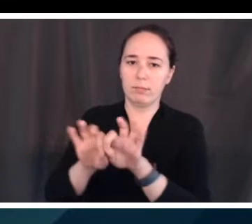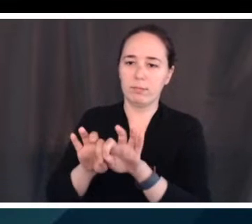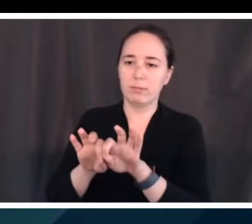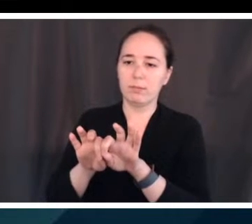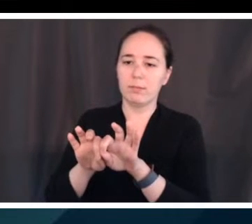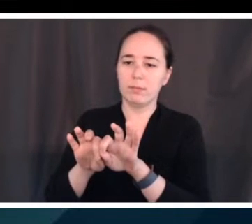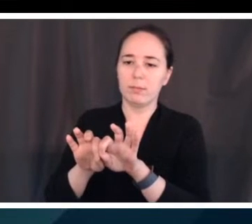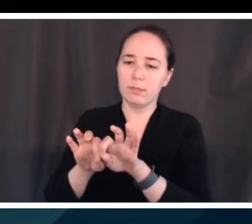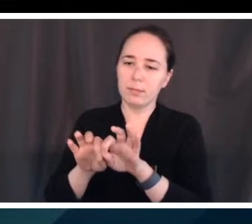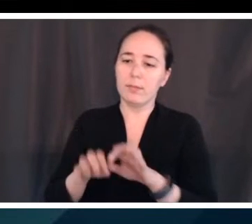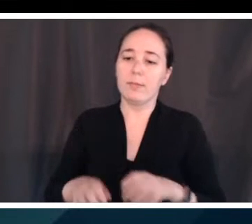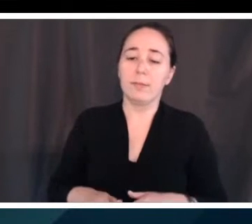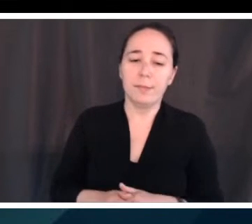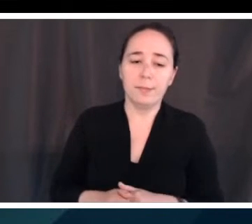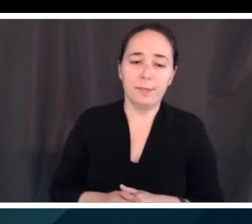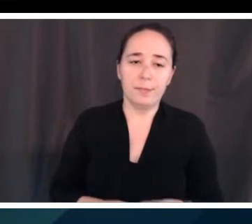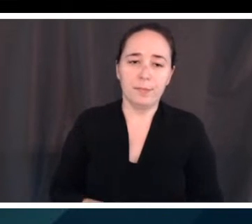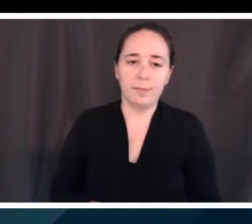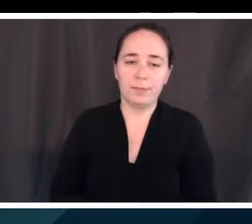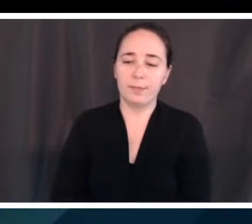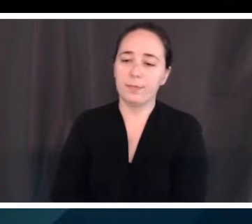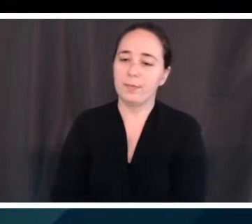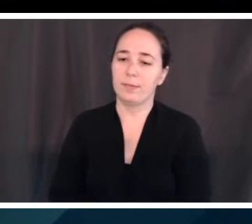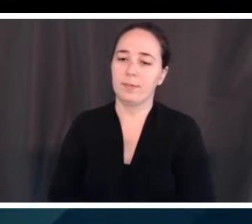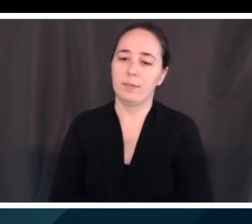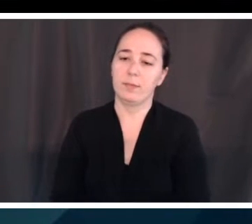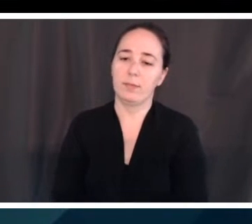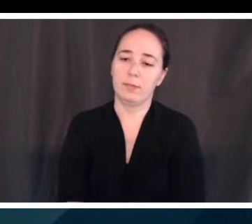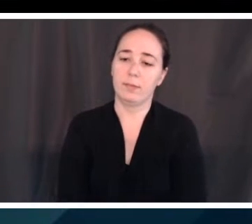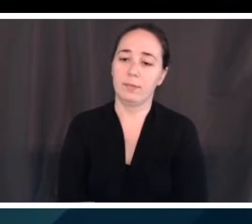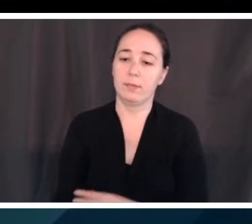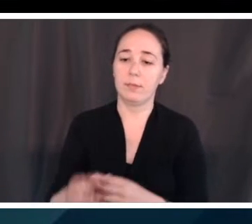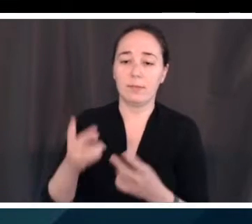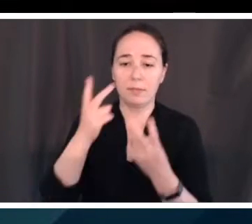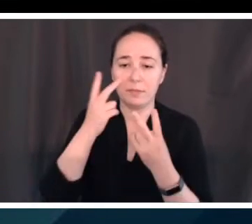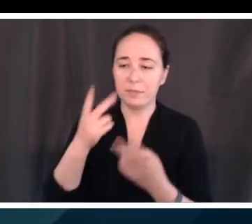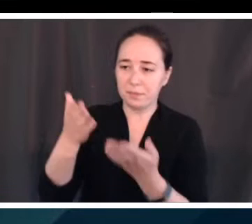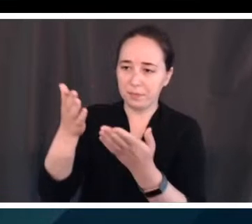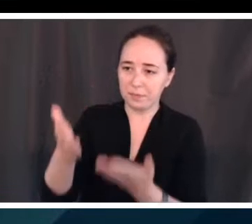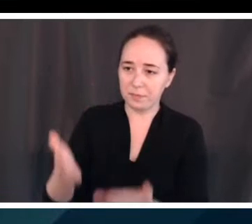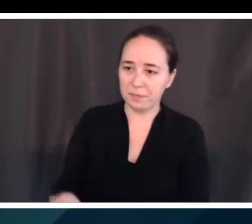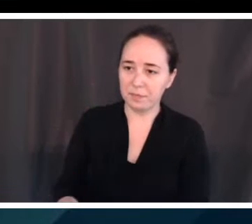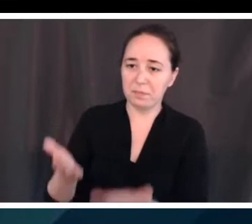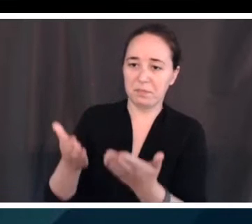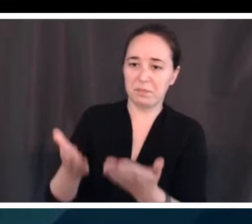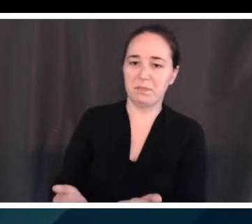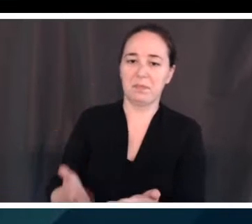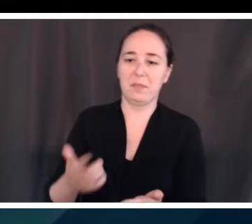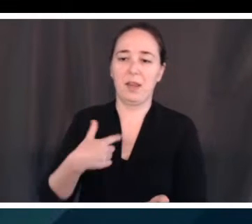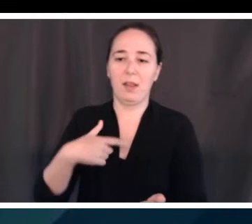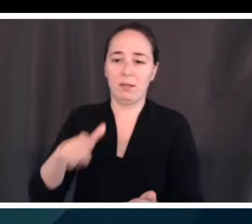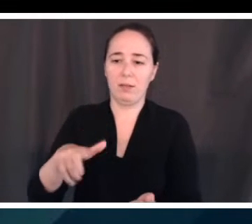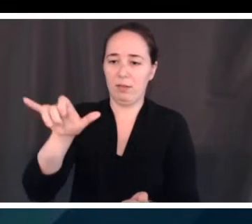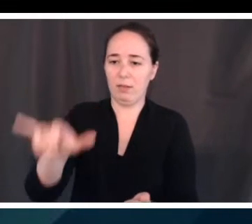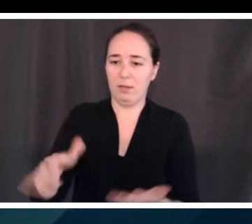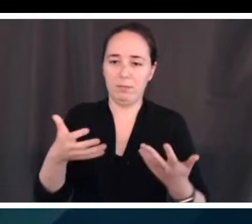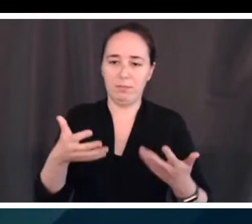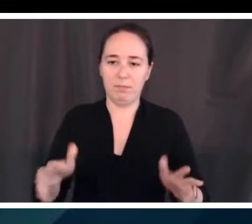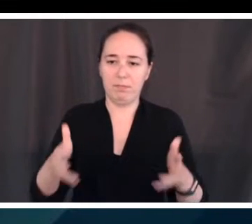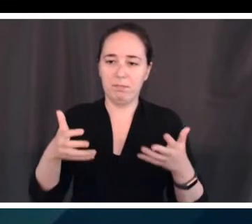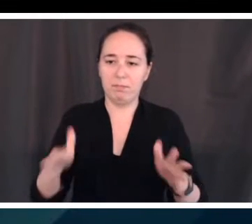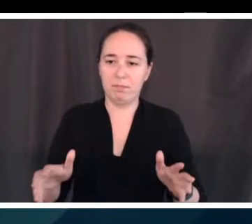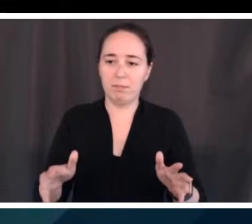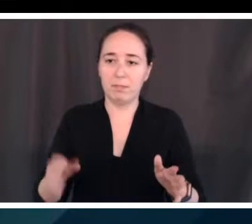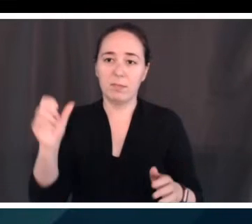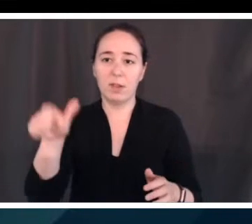I see you, you're all I need to see. 'Cause there's